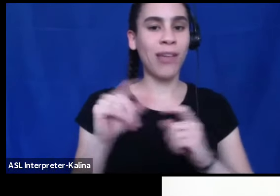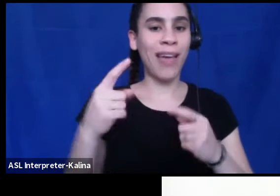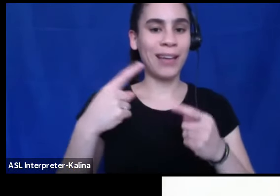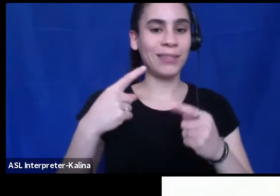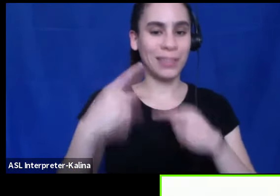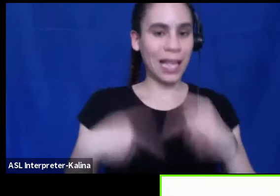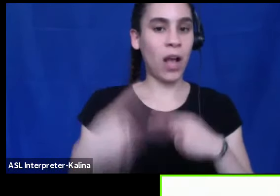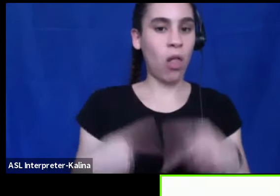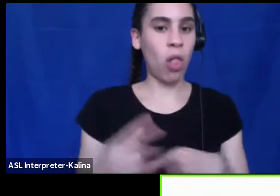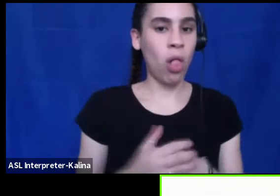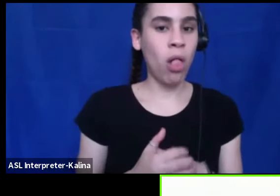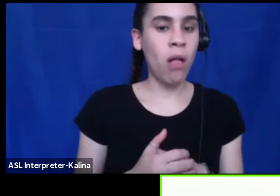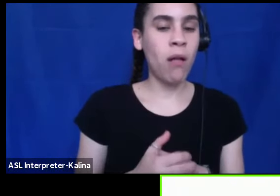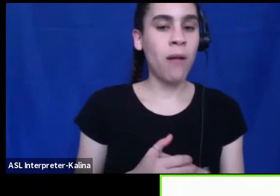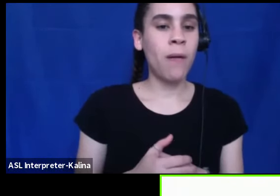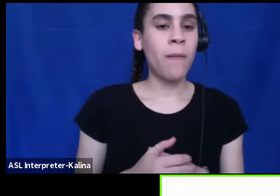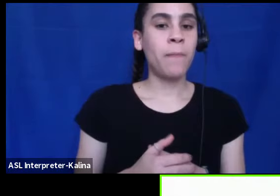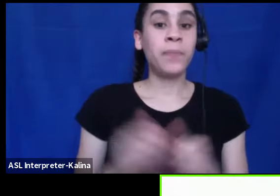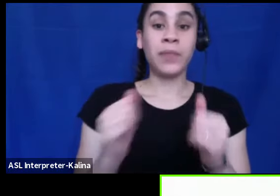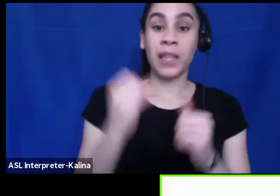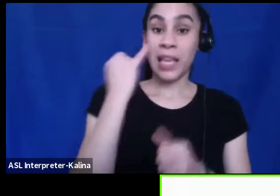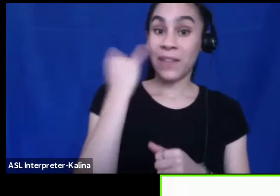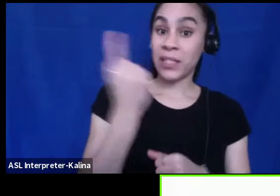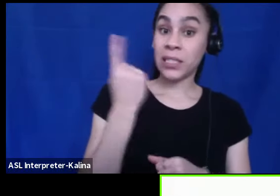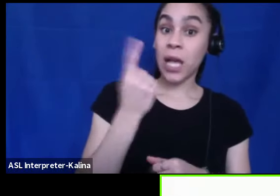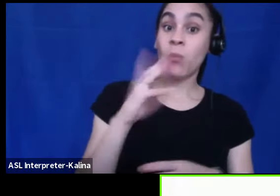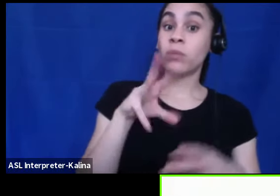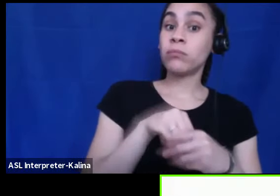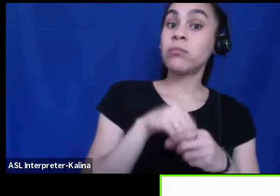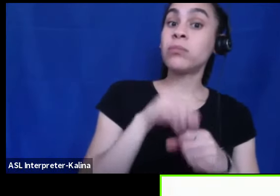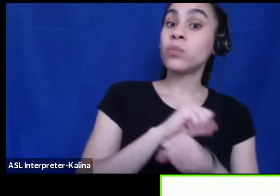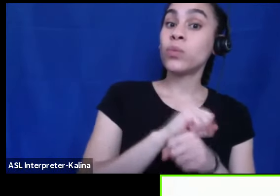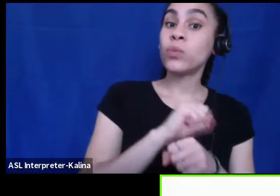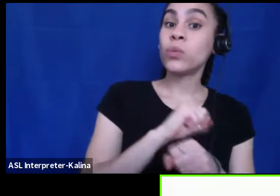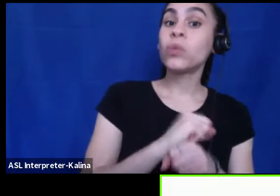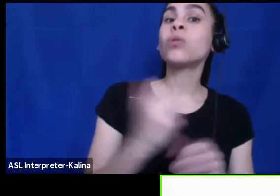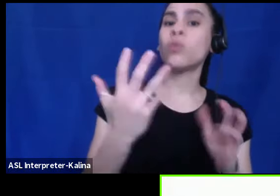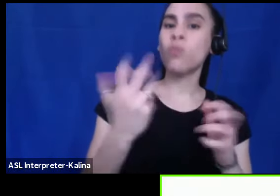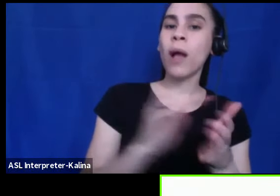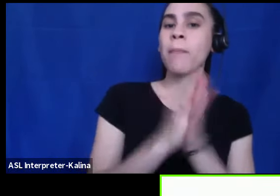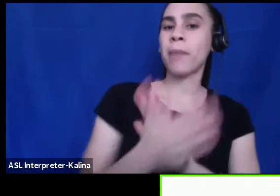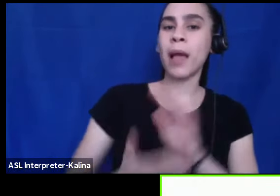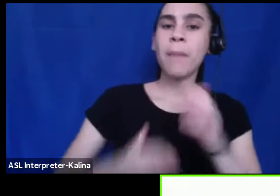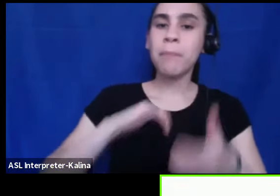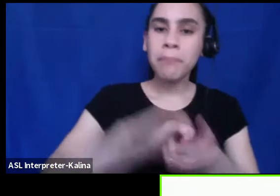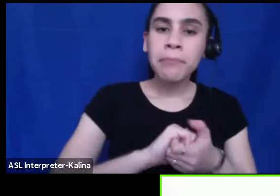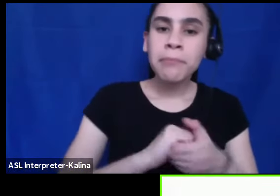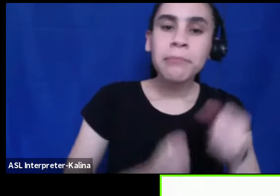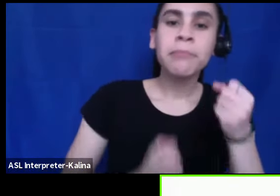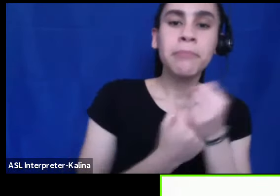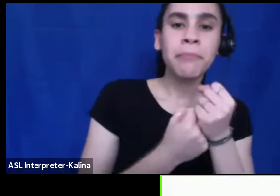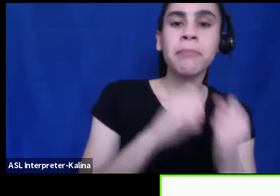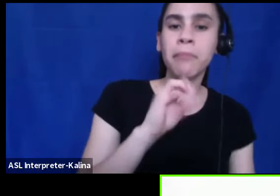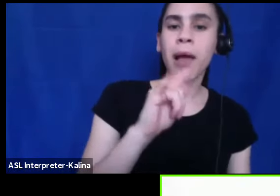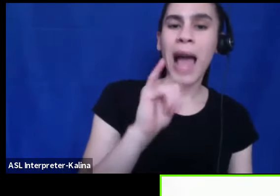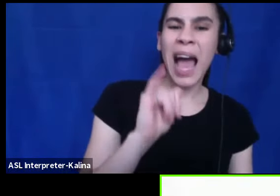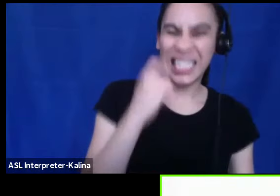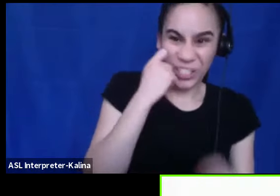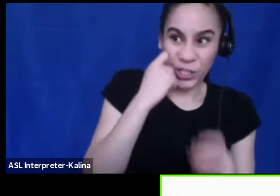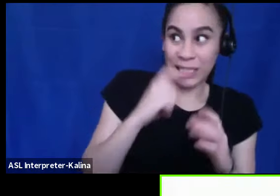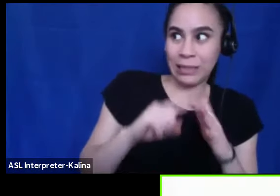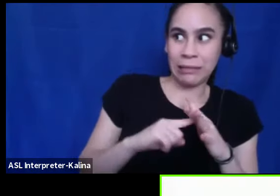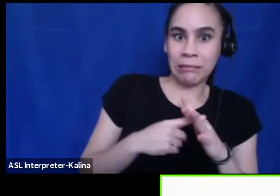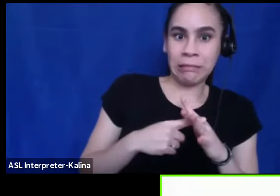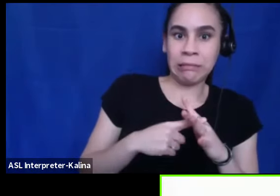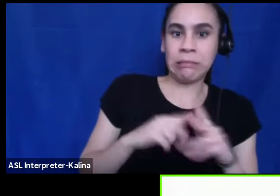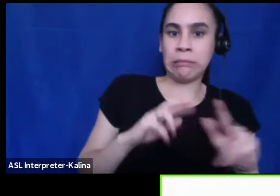So if someone is in their workplace and is really wanting to be an ally, but they're just starting out and just kind of